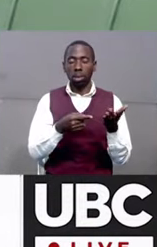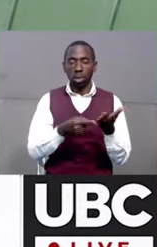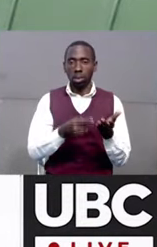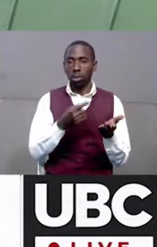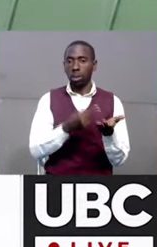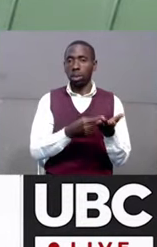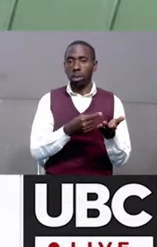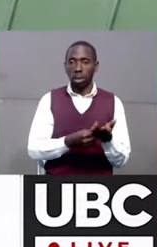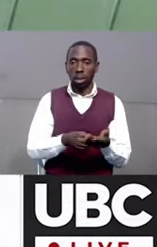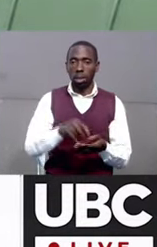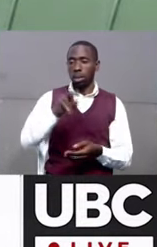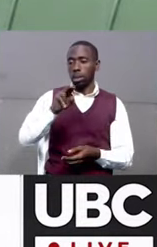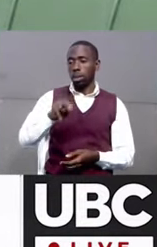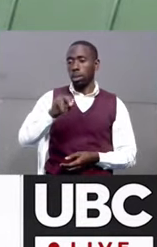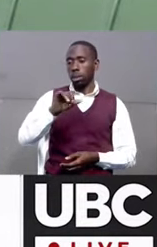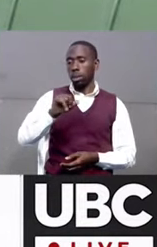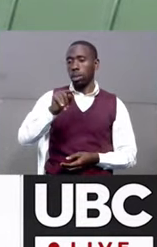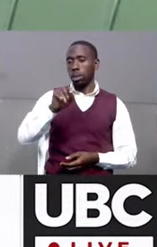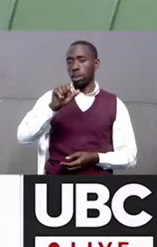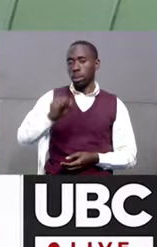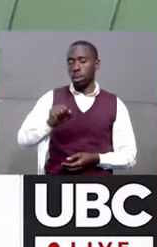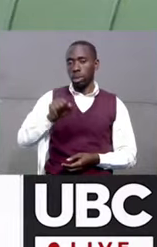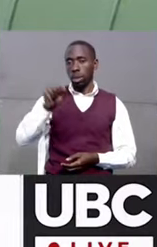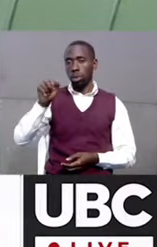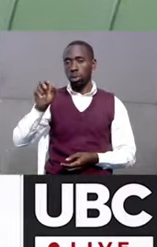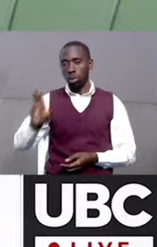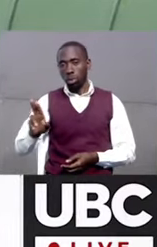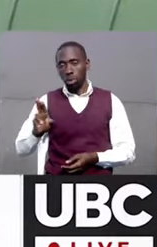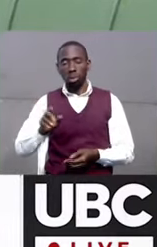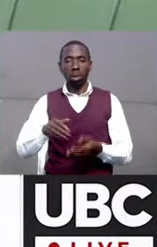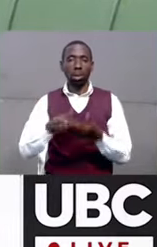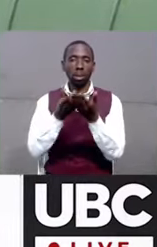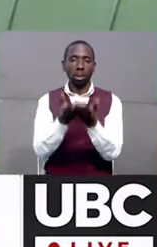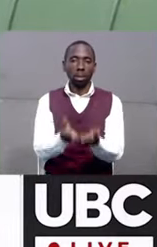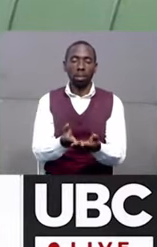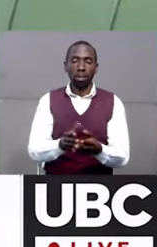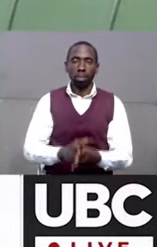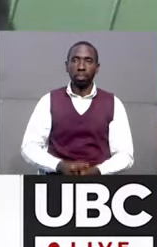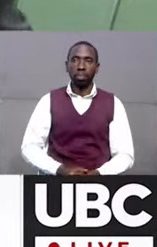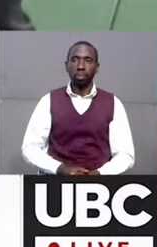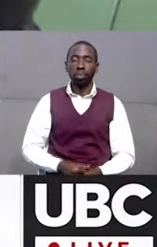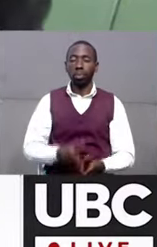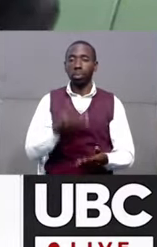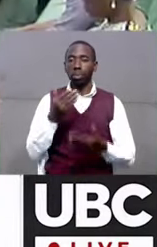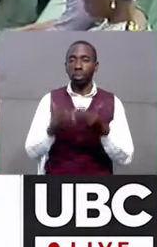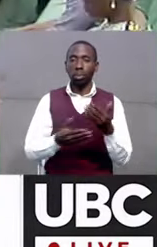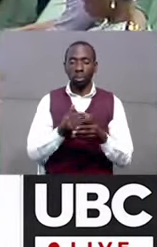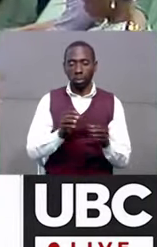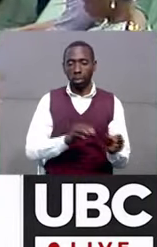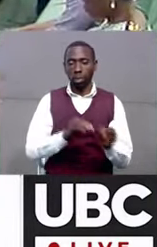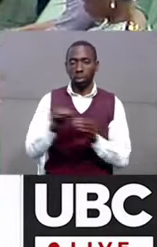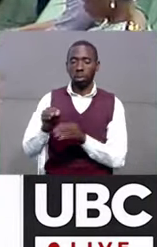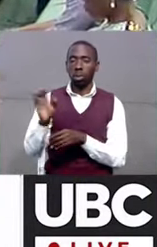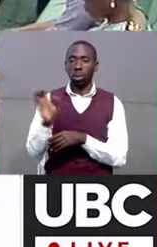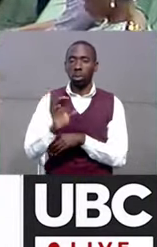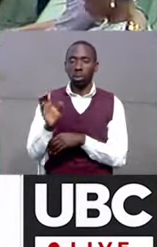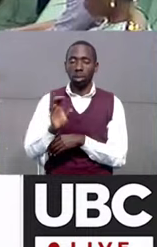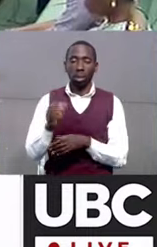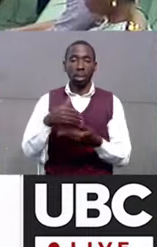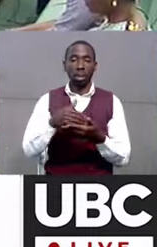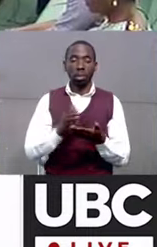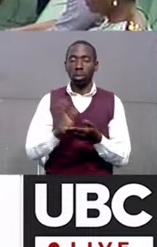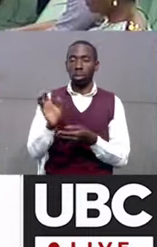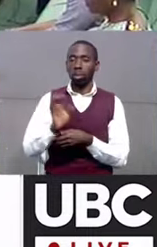NITAU. I beg to move and submit, Right Honourable Speaker. Thank you. Refer to the committee, Sectoral Committee